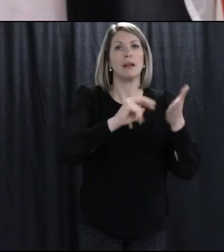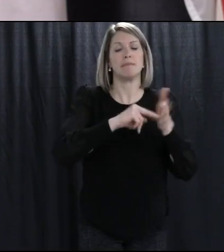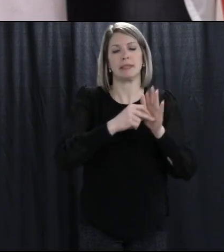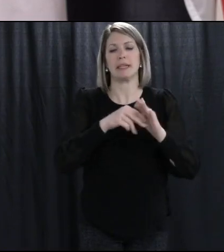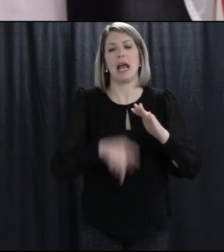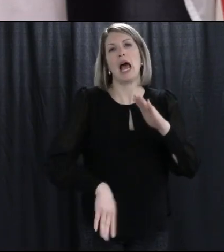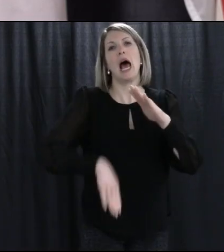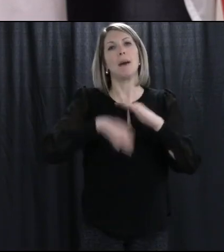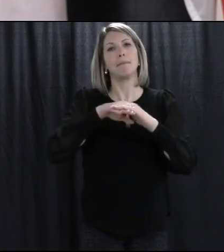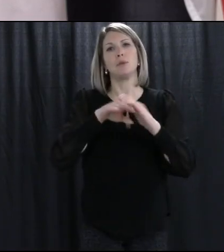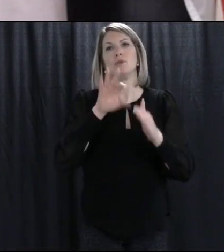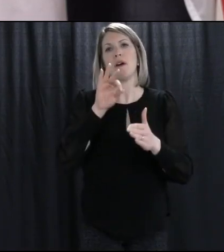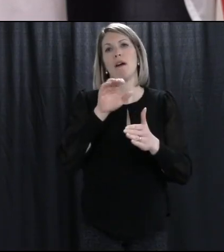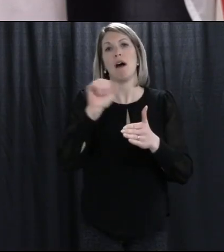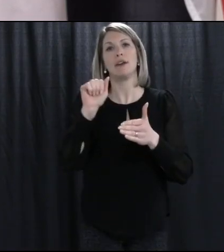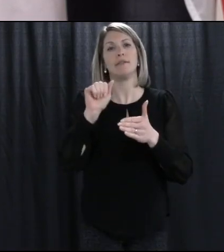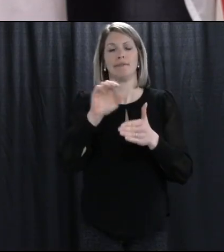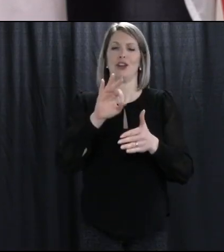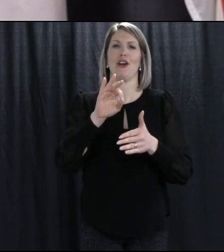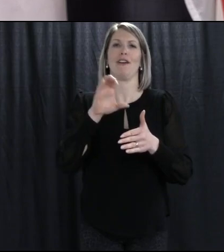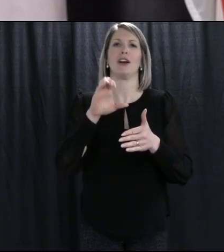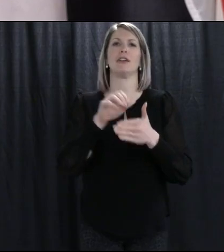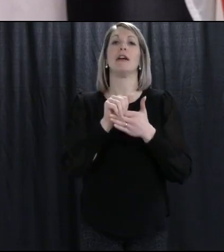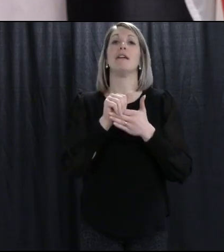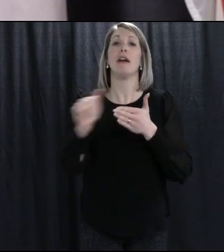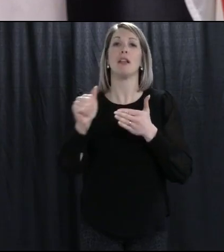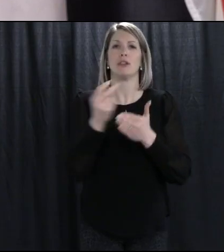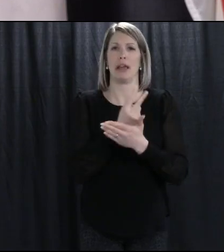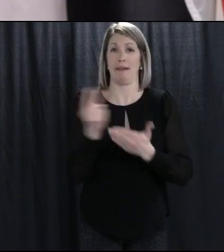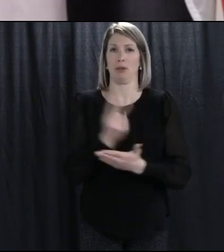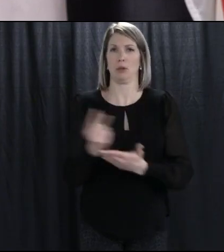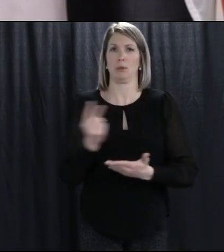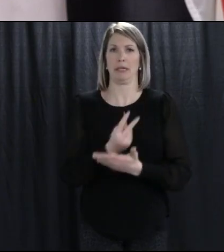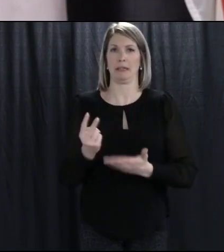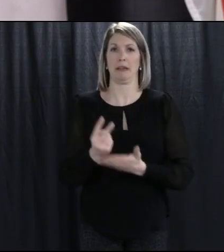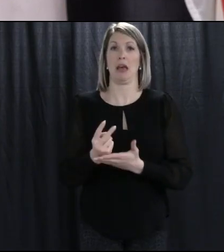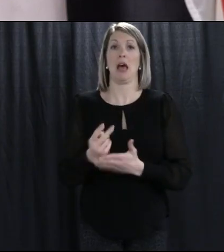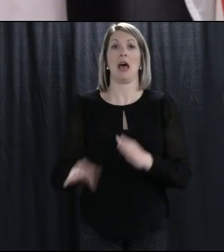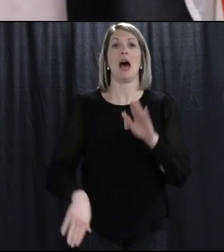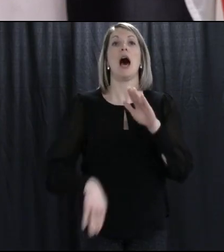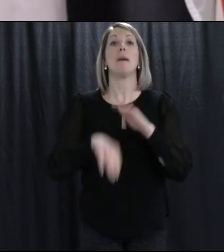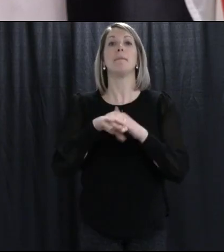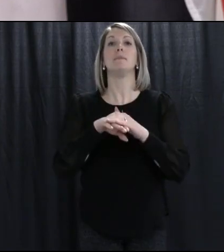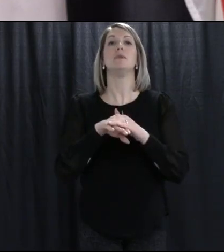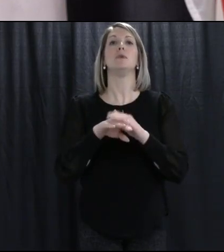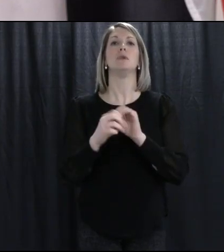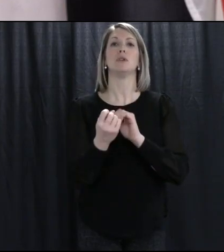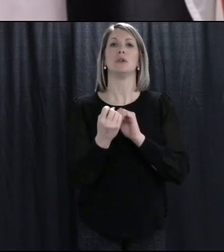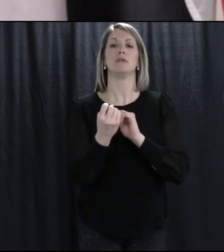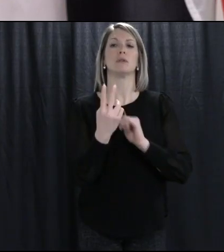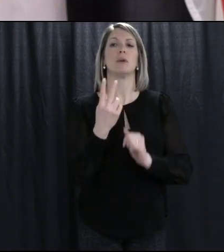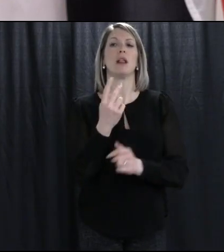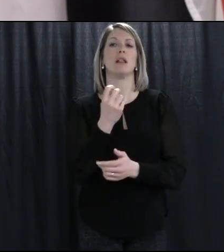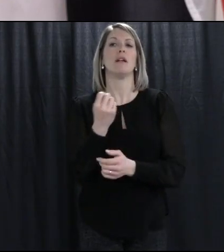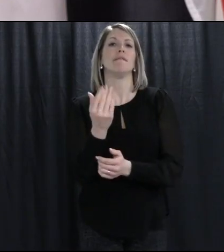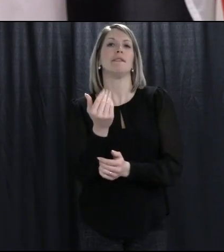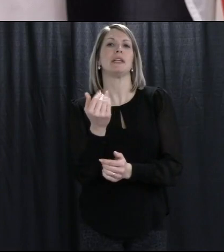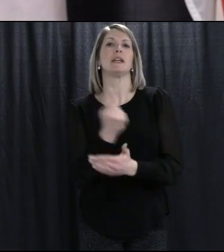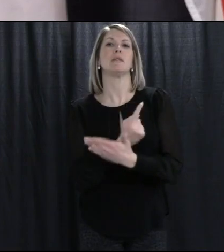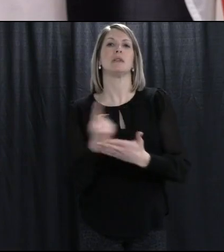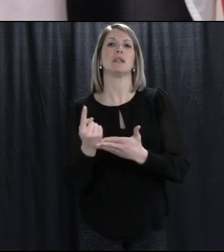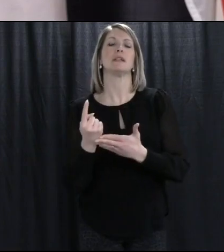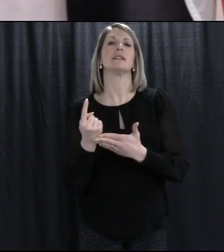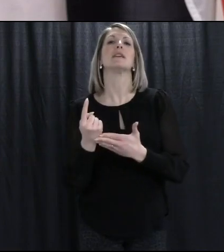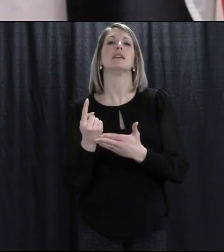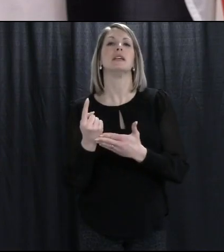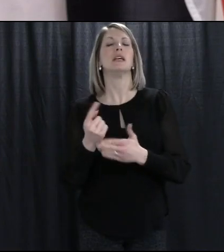biweekly for up to 15 weeks. These new programs for workers, including the self-employed, and is meant for